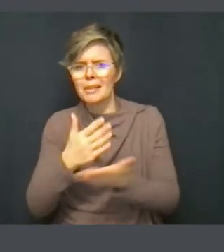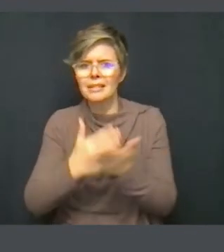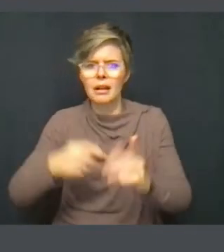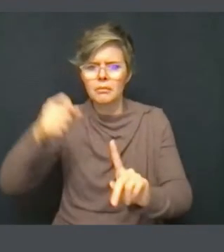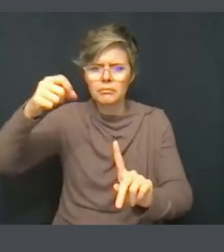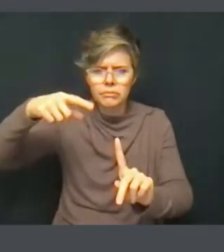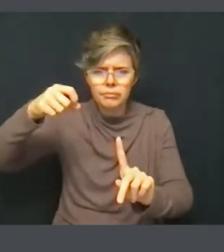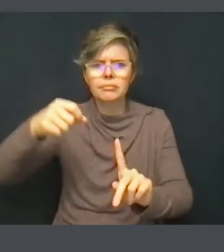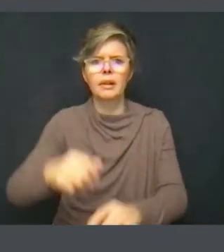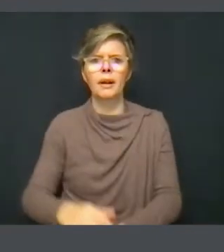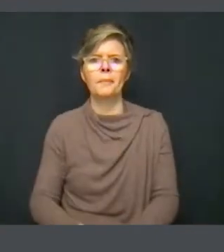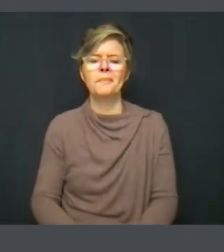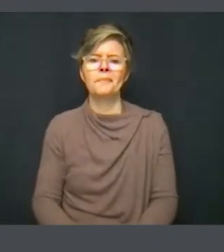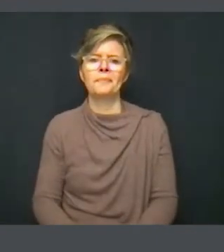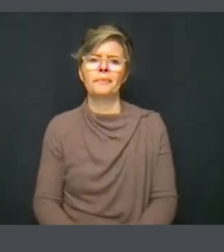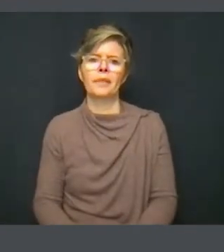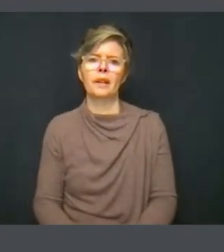right?